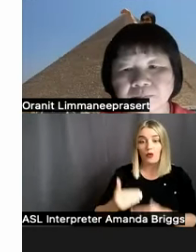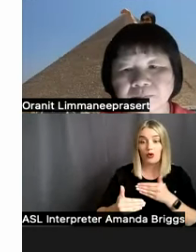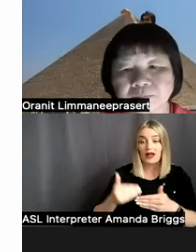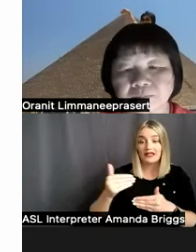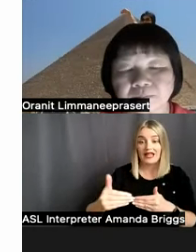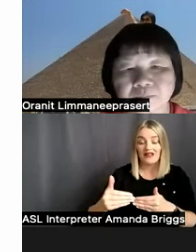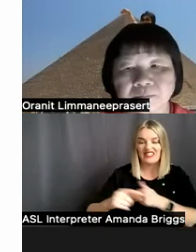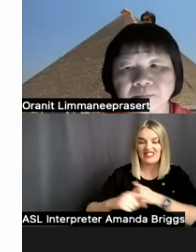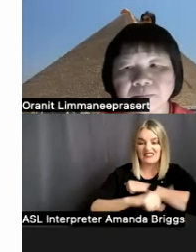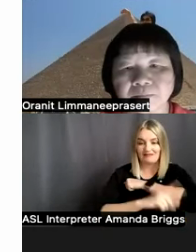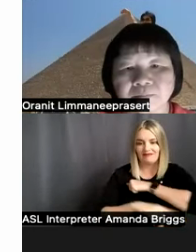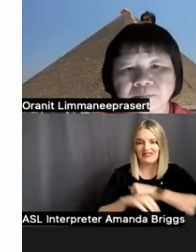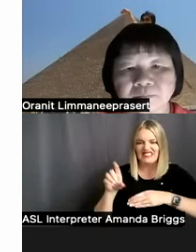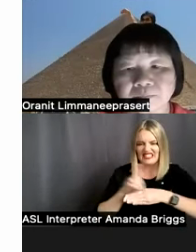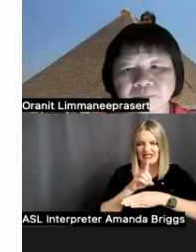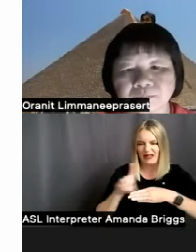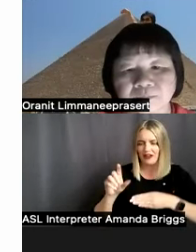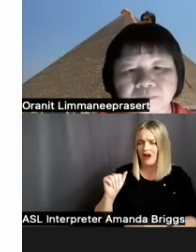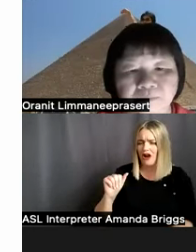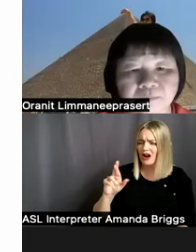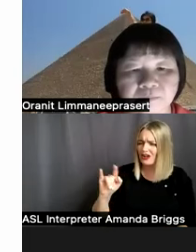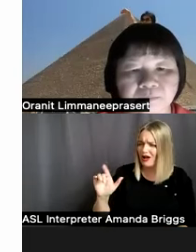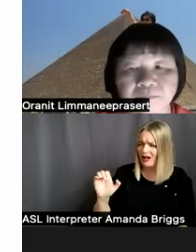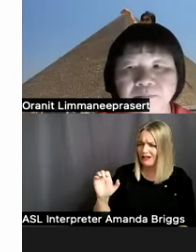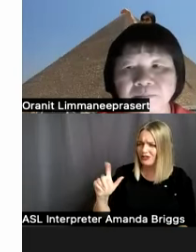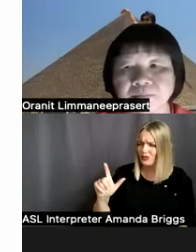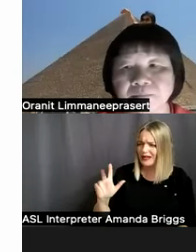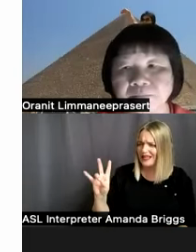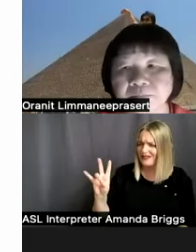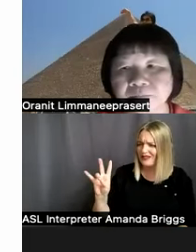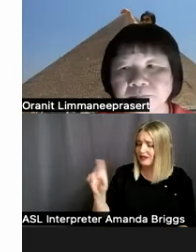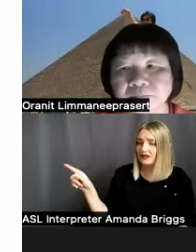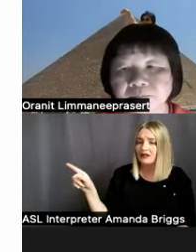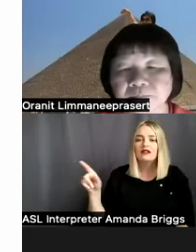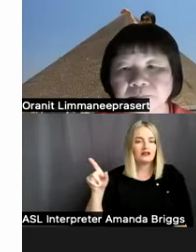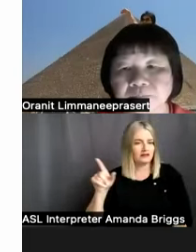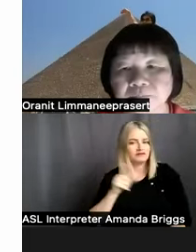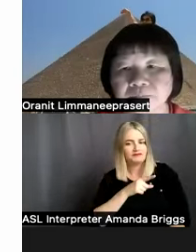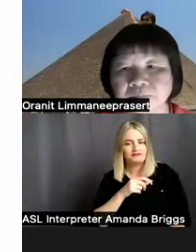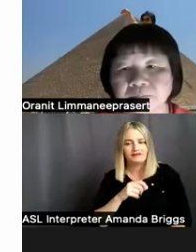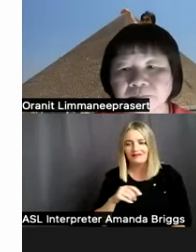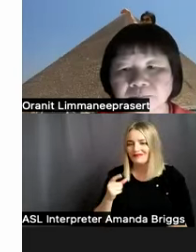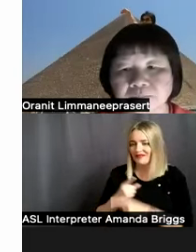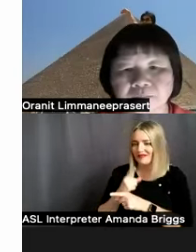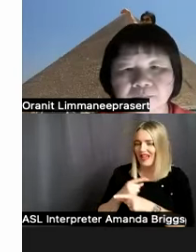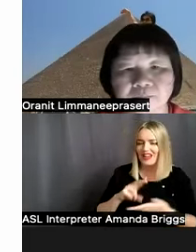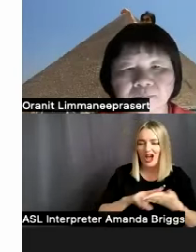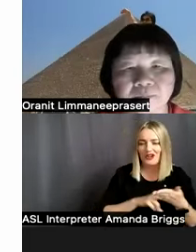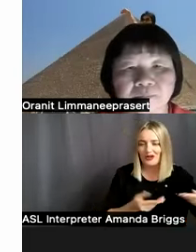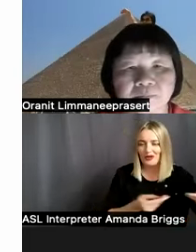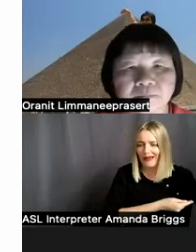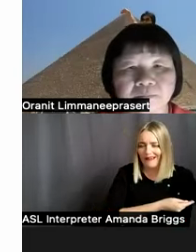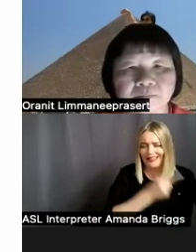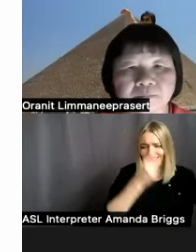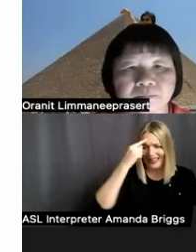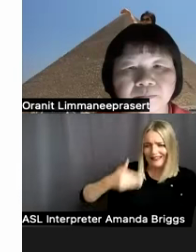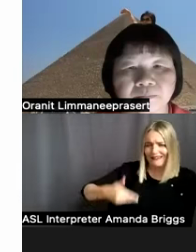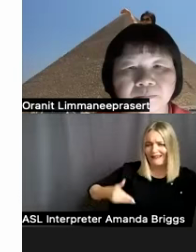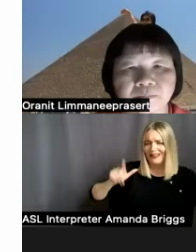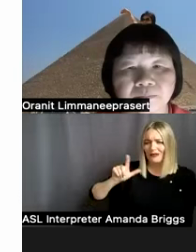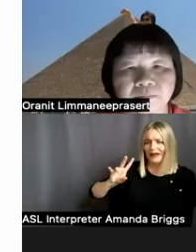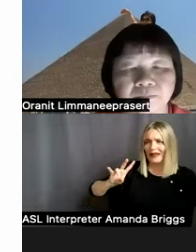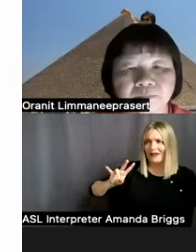outlined in Article 27. I don't know. That's right. Thank you. I put my contract away. I think that's just subconsciously me being done